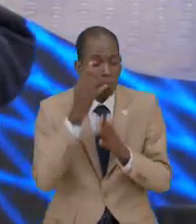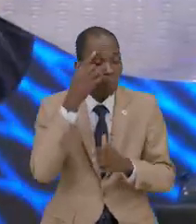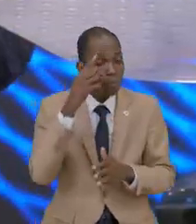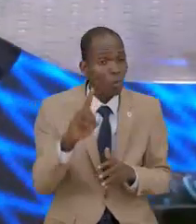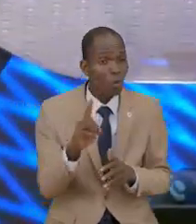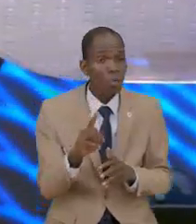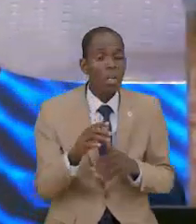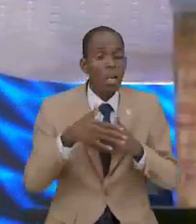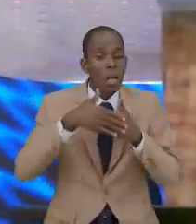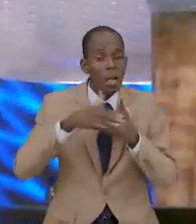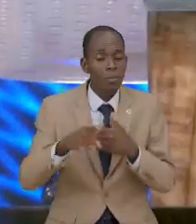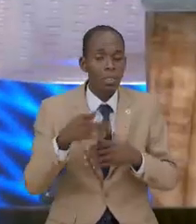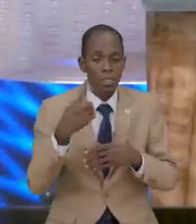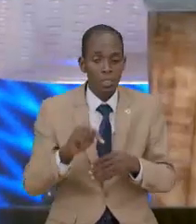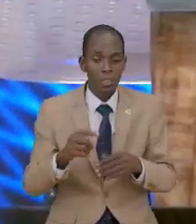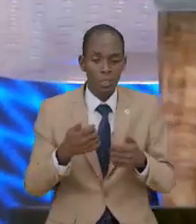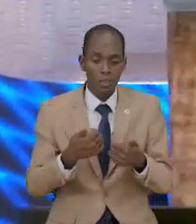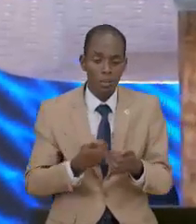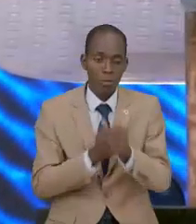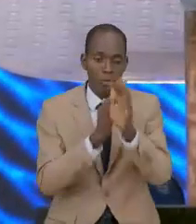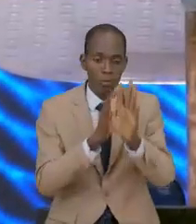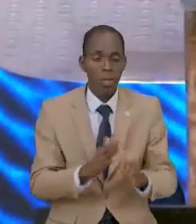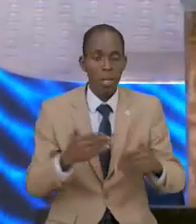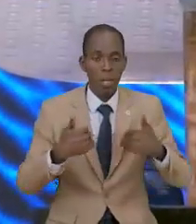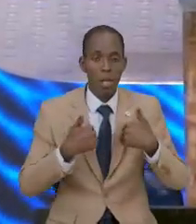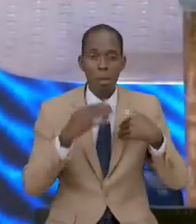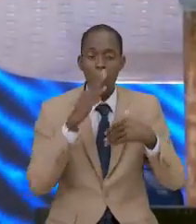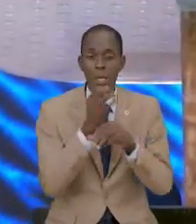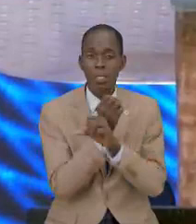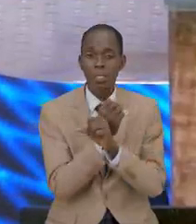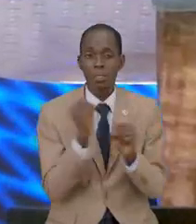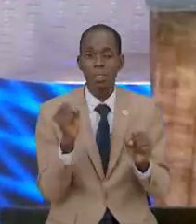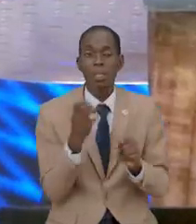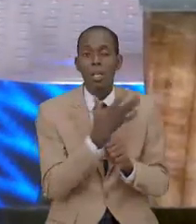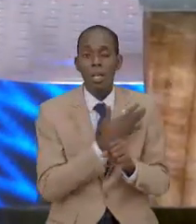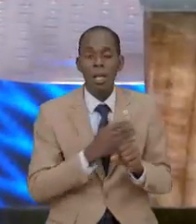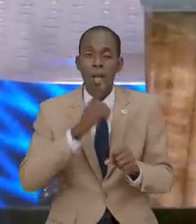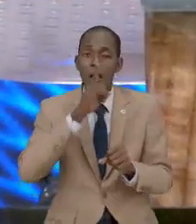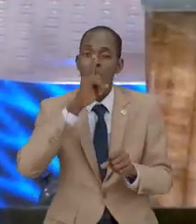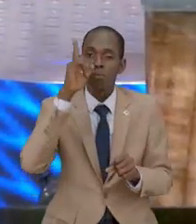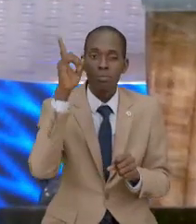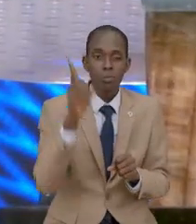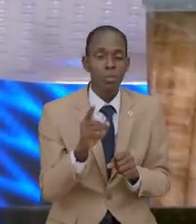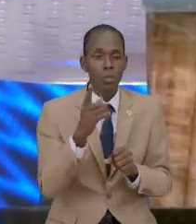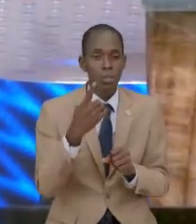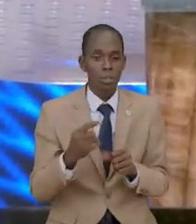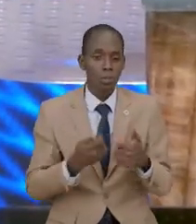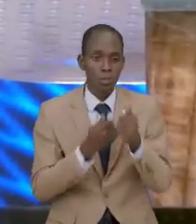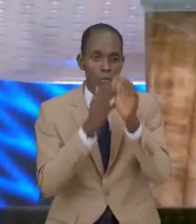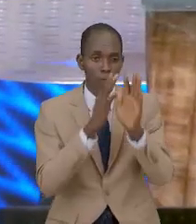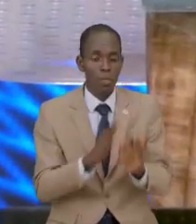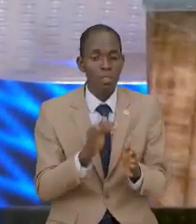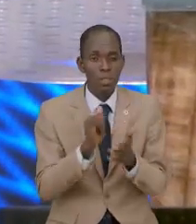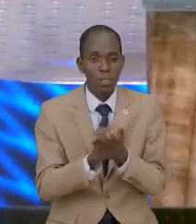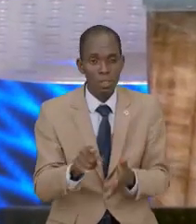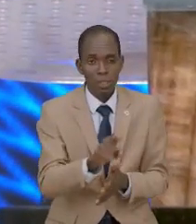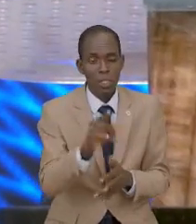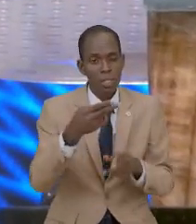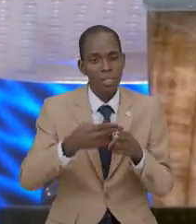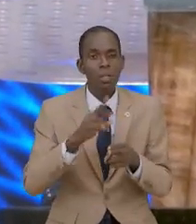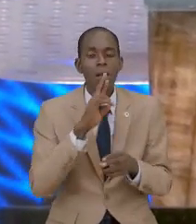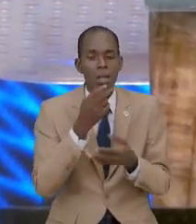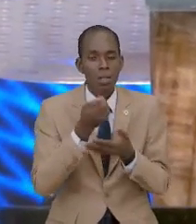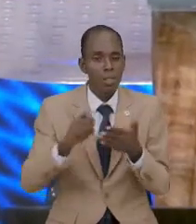after the disciples had been saved and assured them their names were written